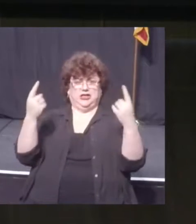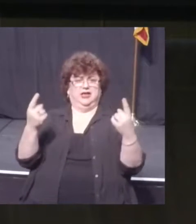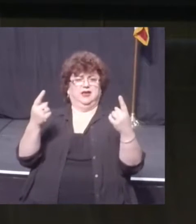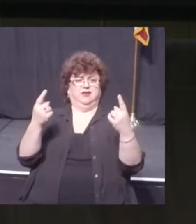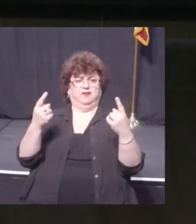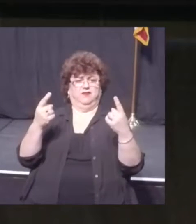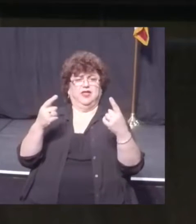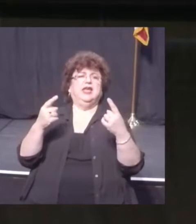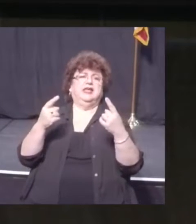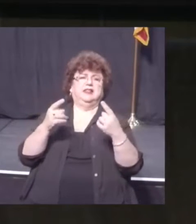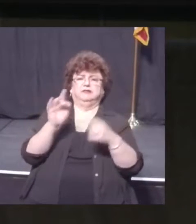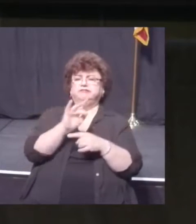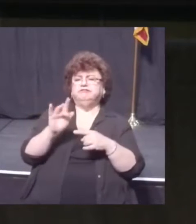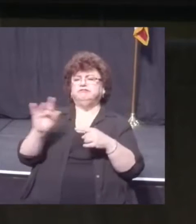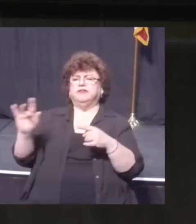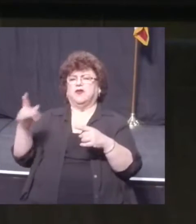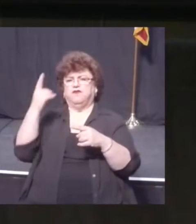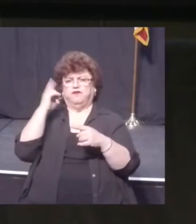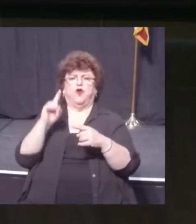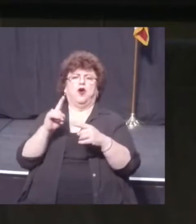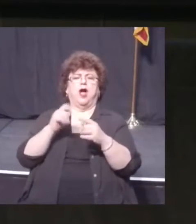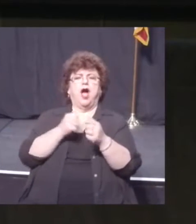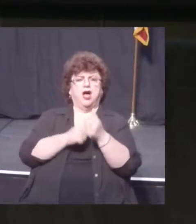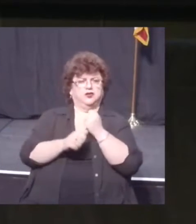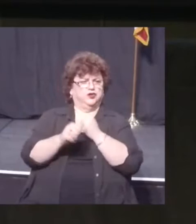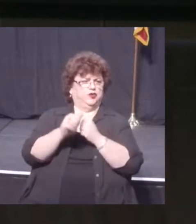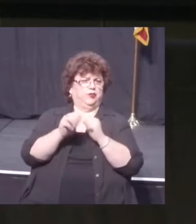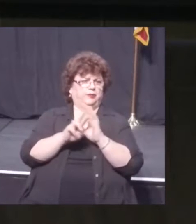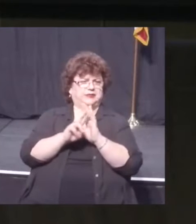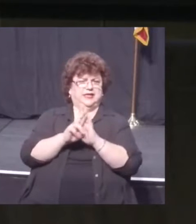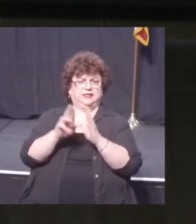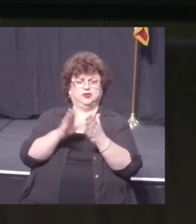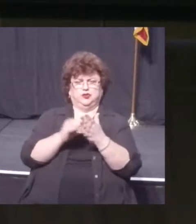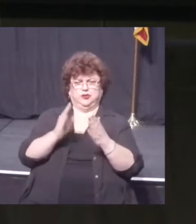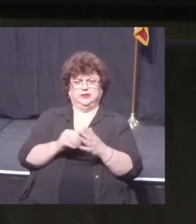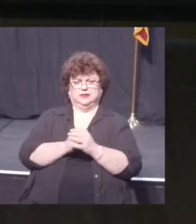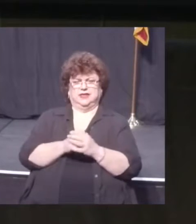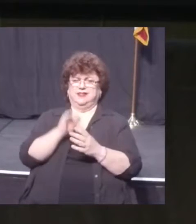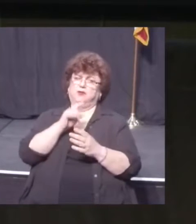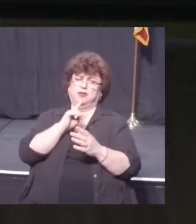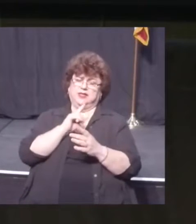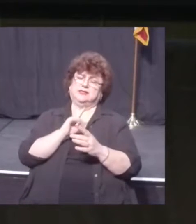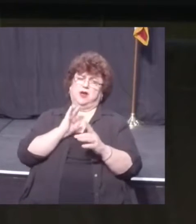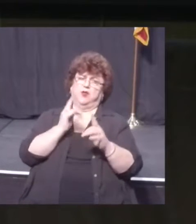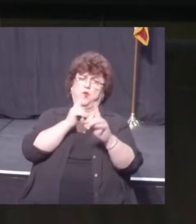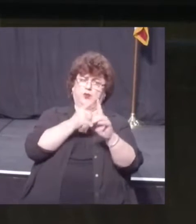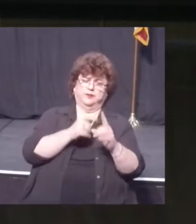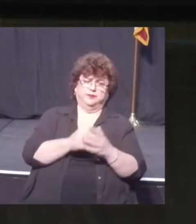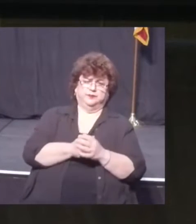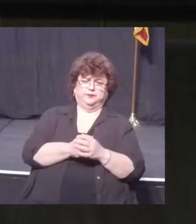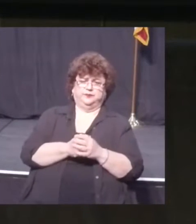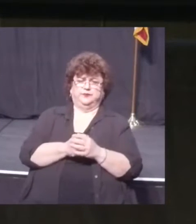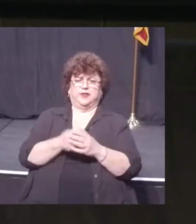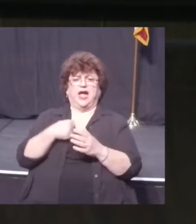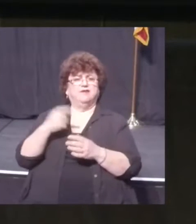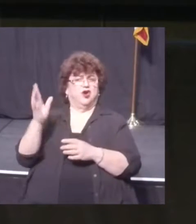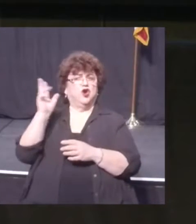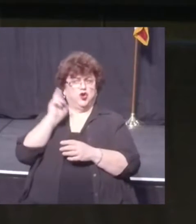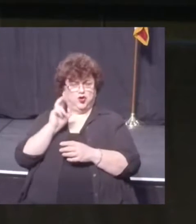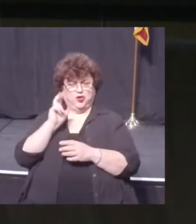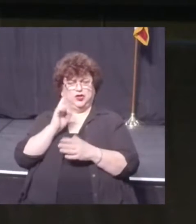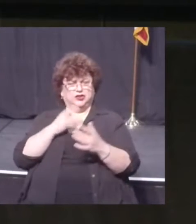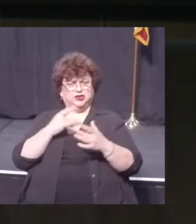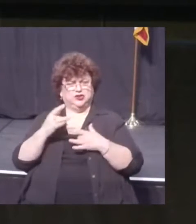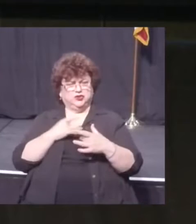students. This is complex, critical work, and it is central to our mission. I've heard concerns from